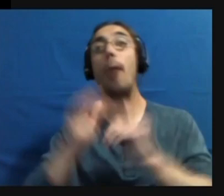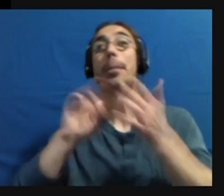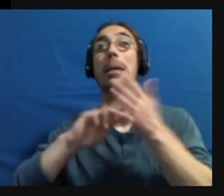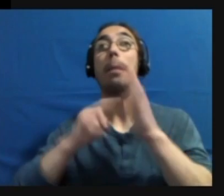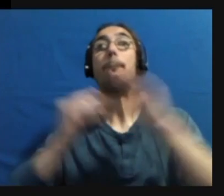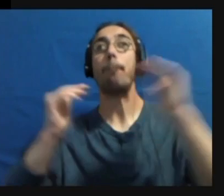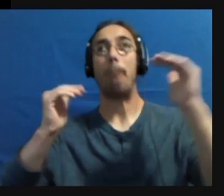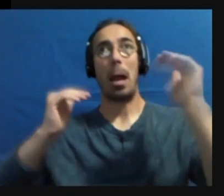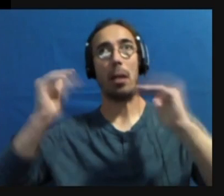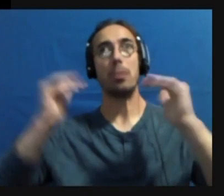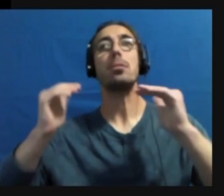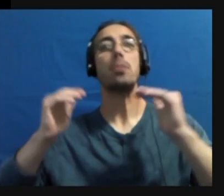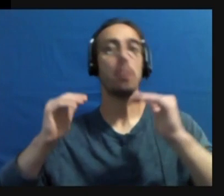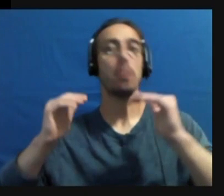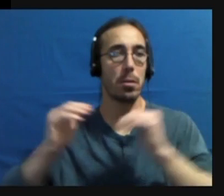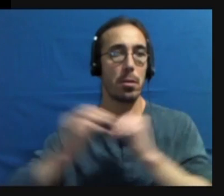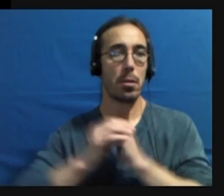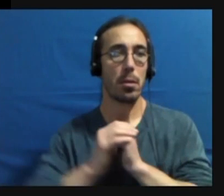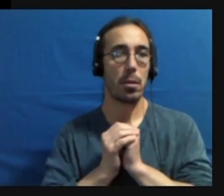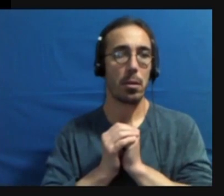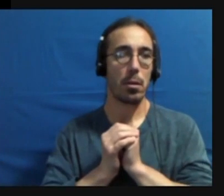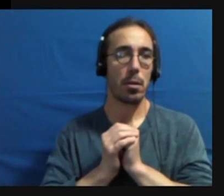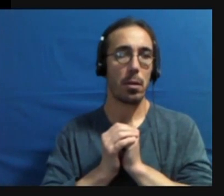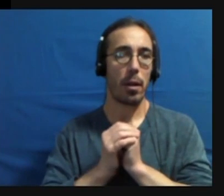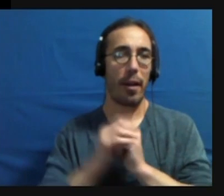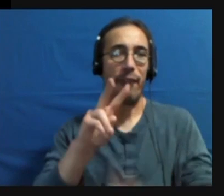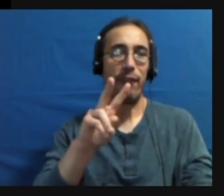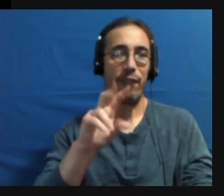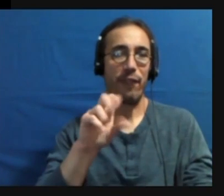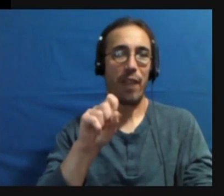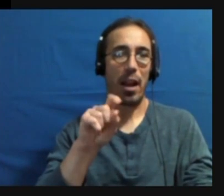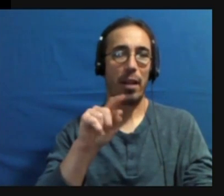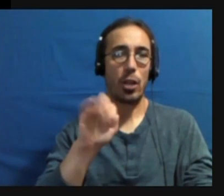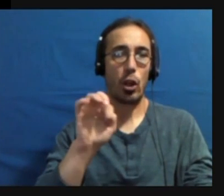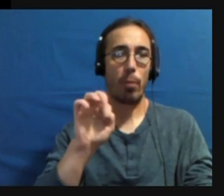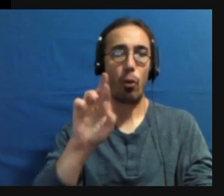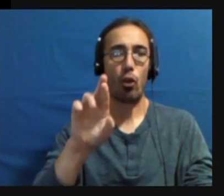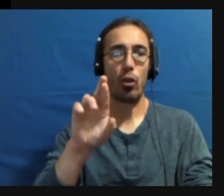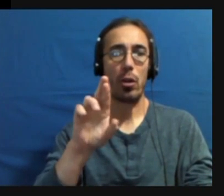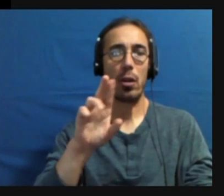Balance, because the vestibule is in the ear. Sorry.